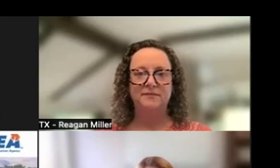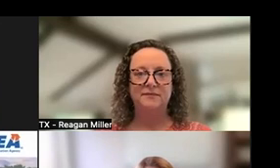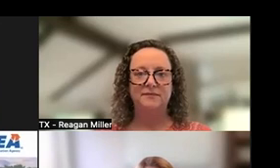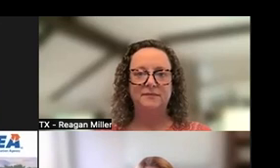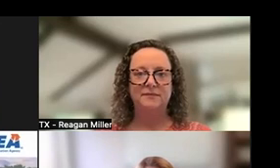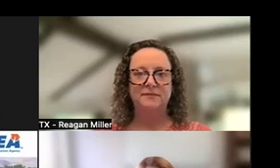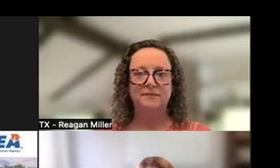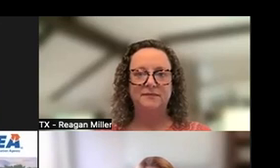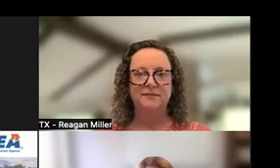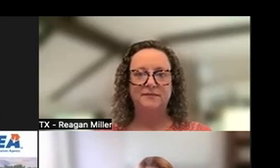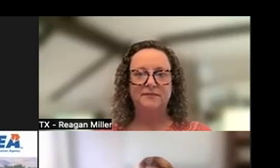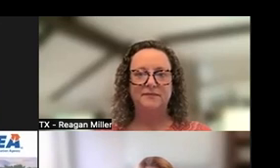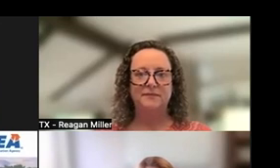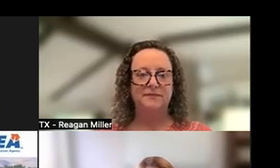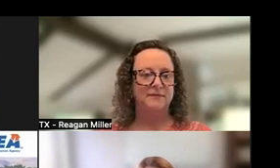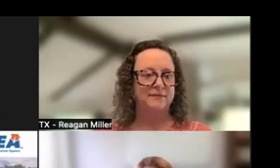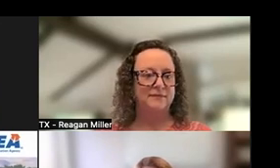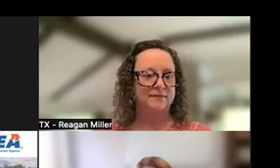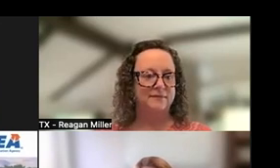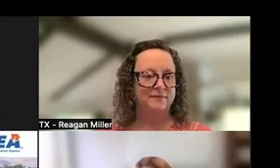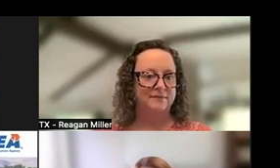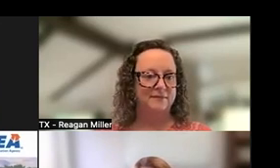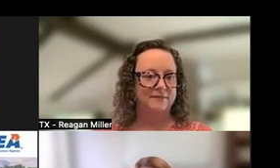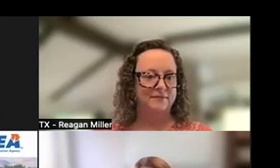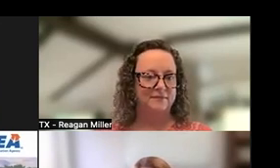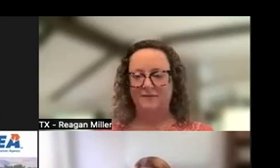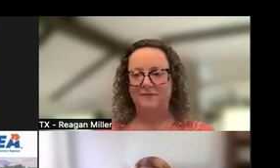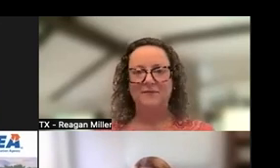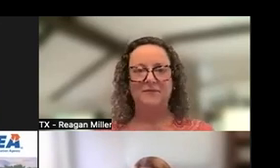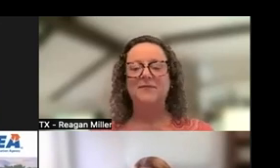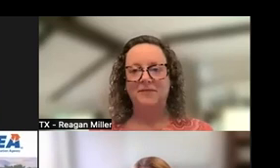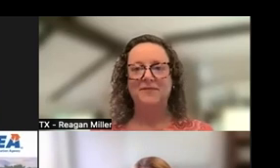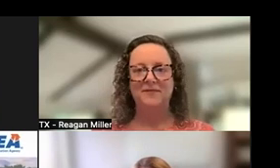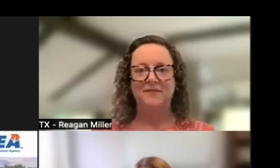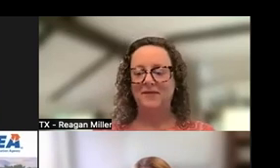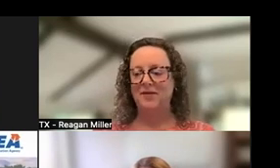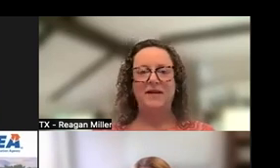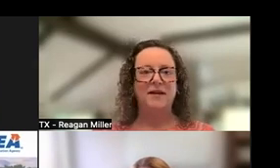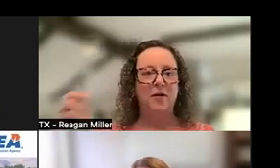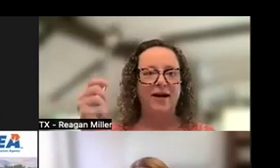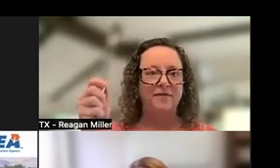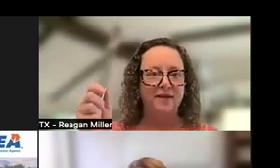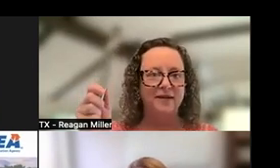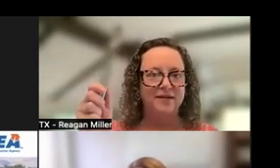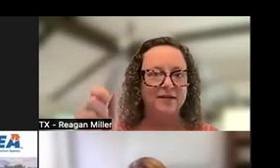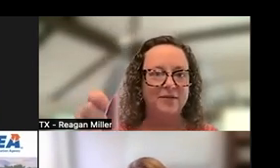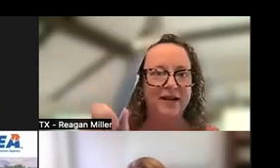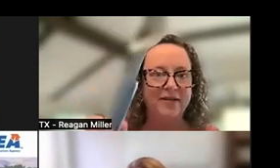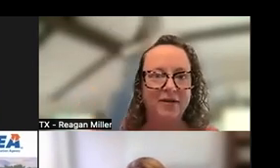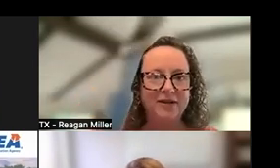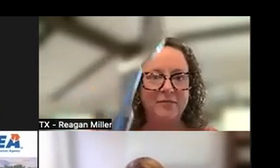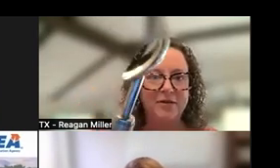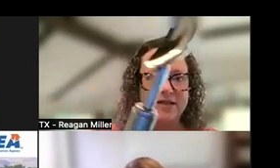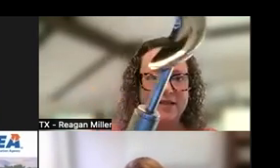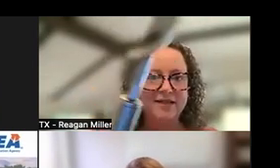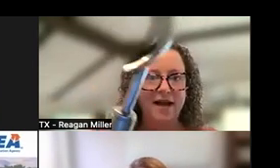And so let's start with Reagan. You're the first on my screen. Would you like to share next? Okay, so wait,